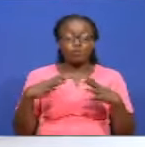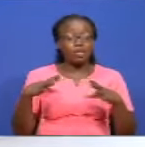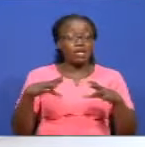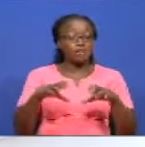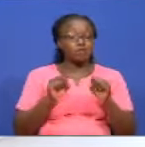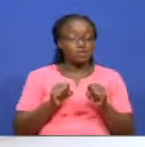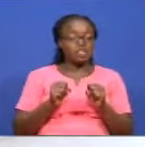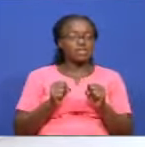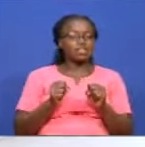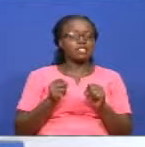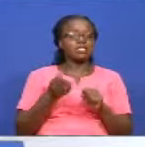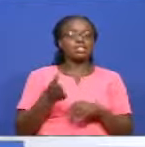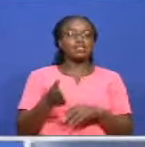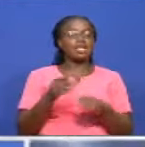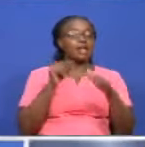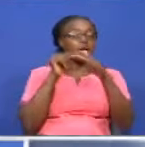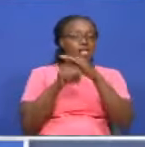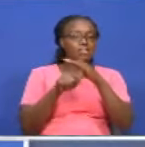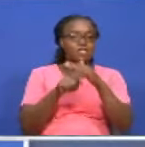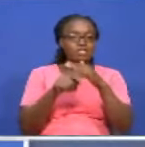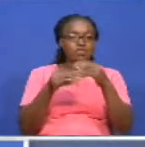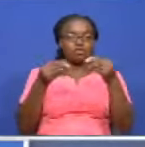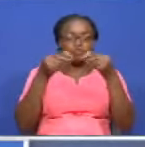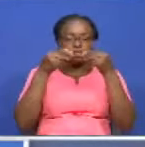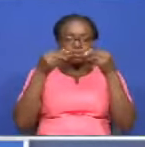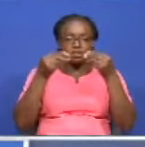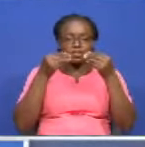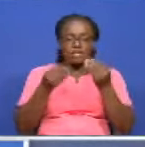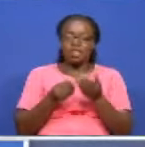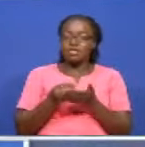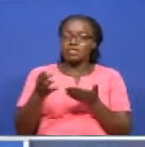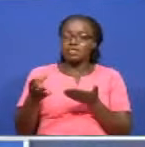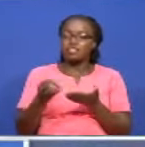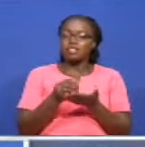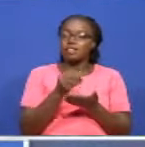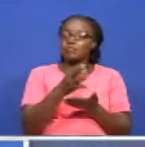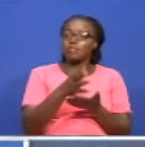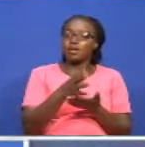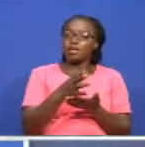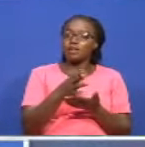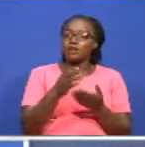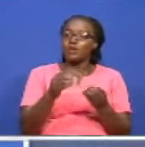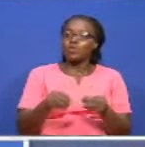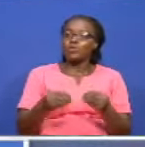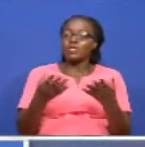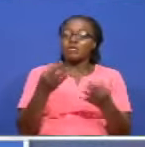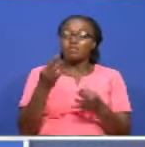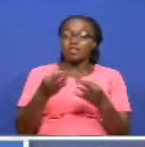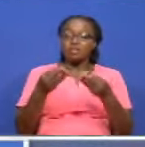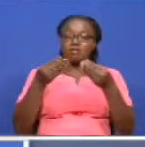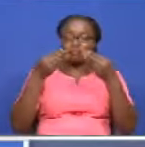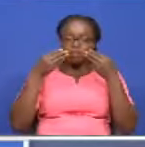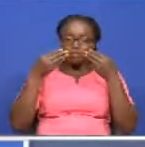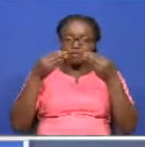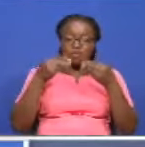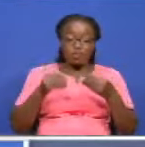have access to oxygen supply. So we're able to, if any patient requires oxygen, we're able to give